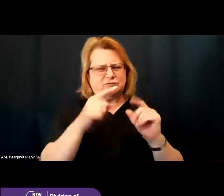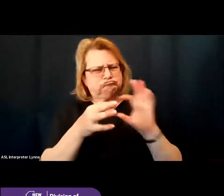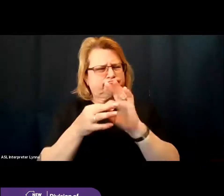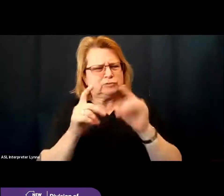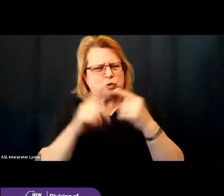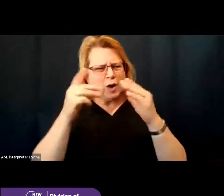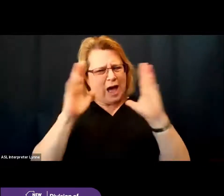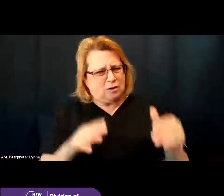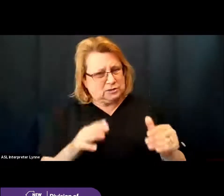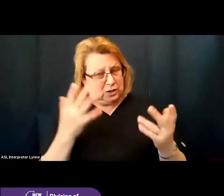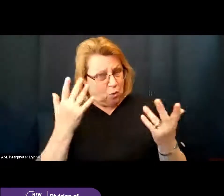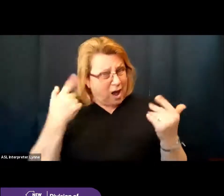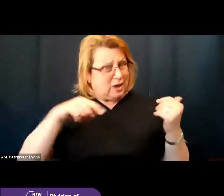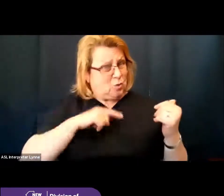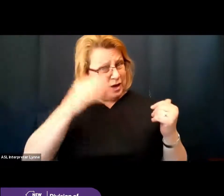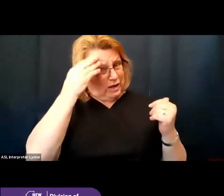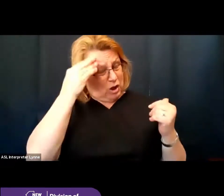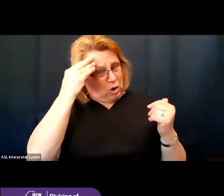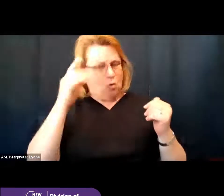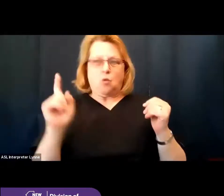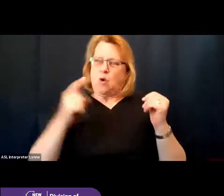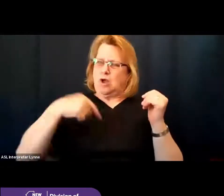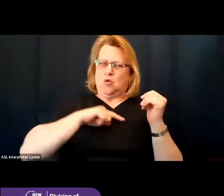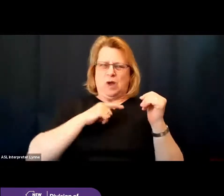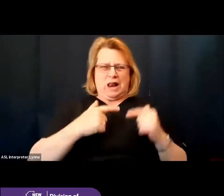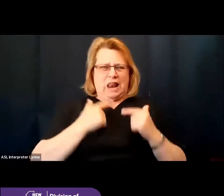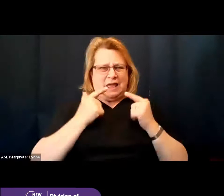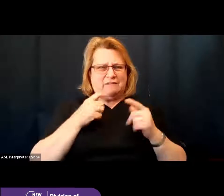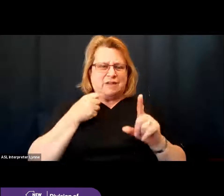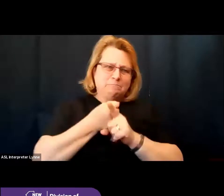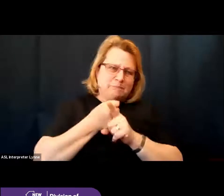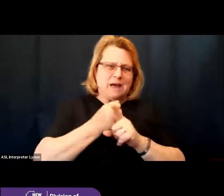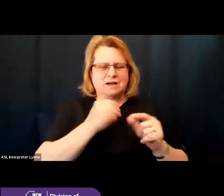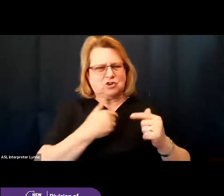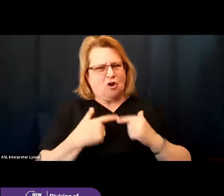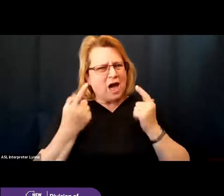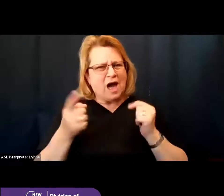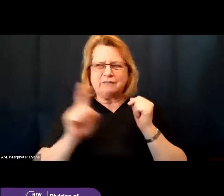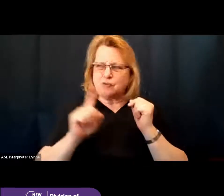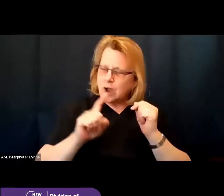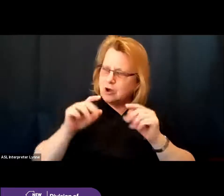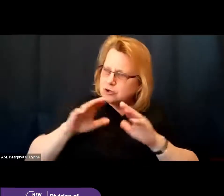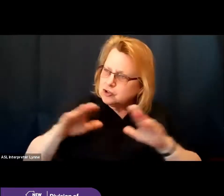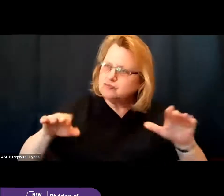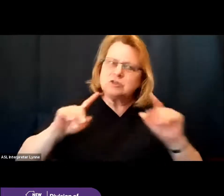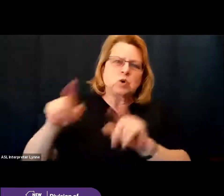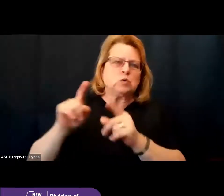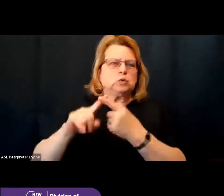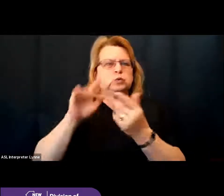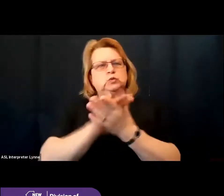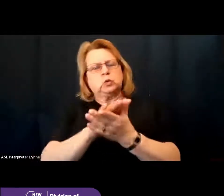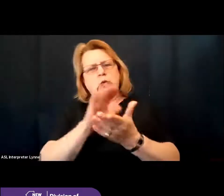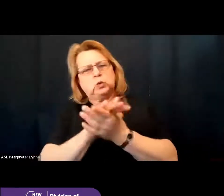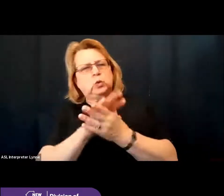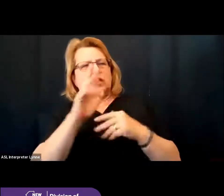often influences critical aspects of our life, where our children go to school, the